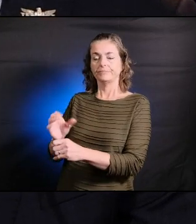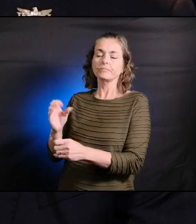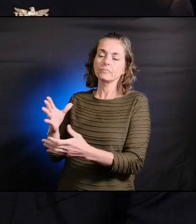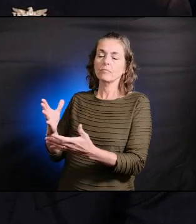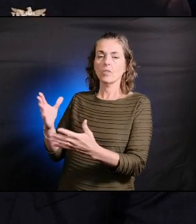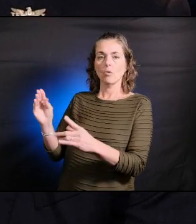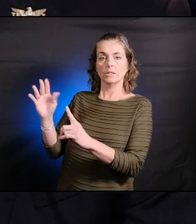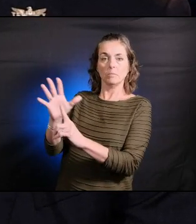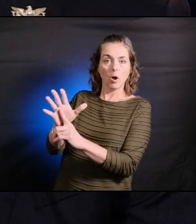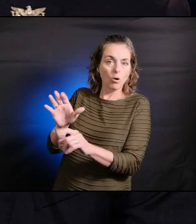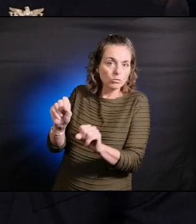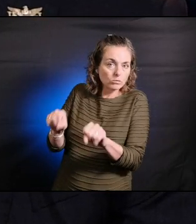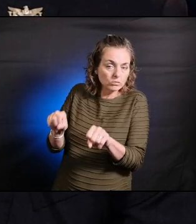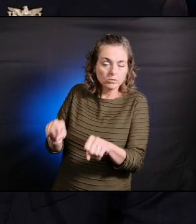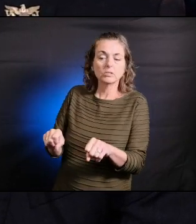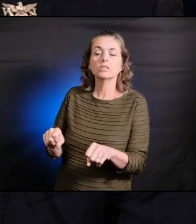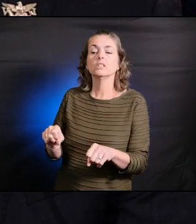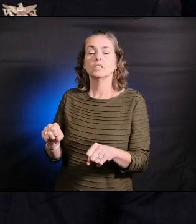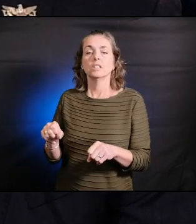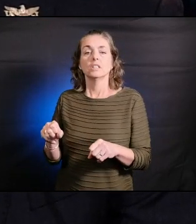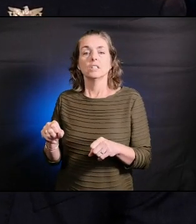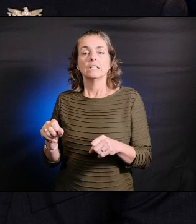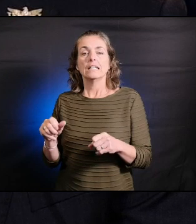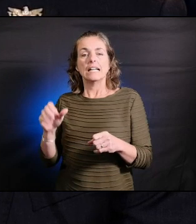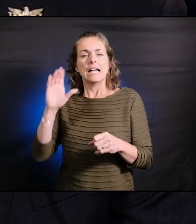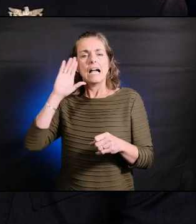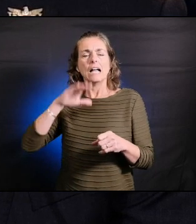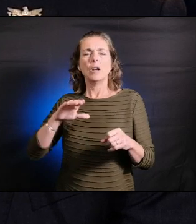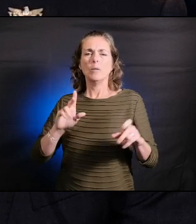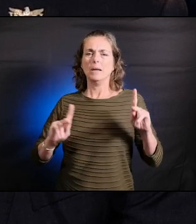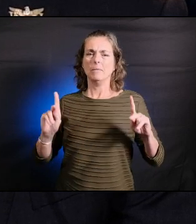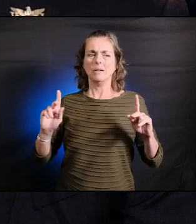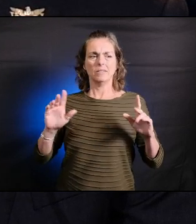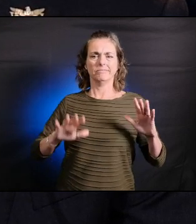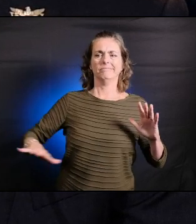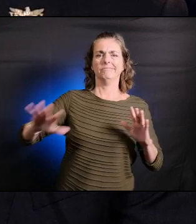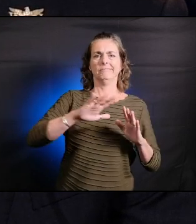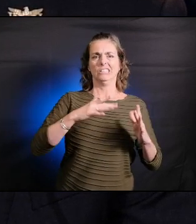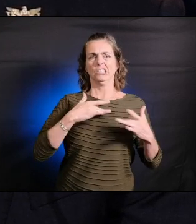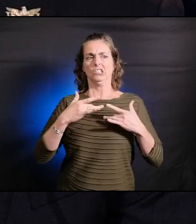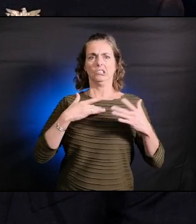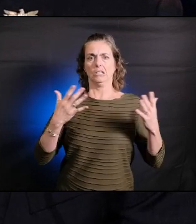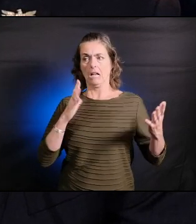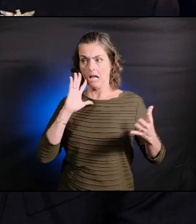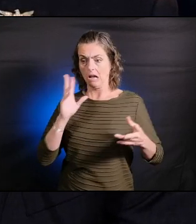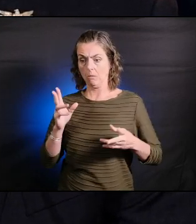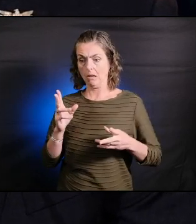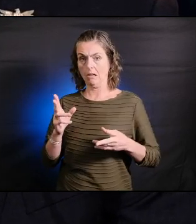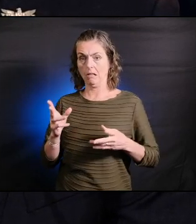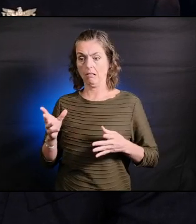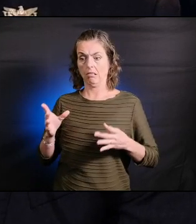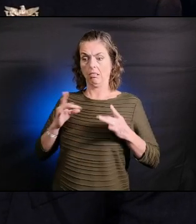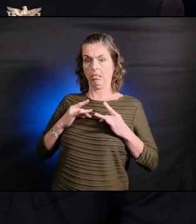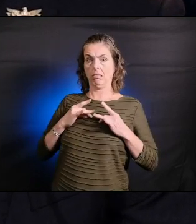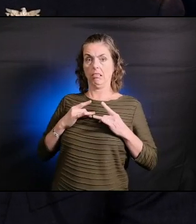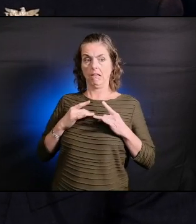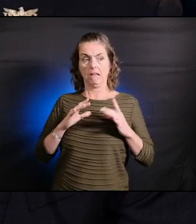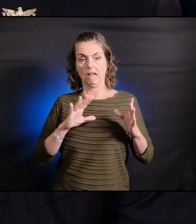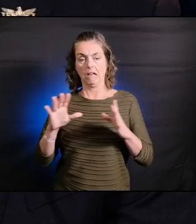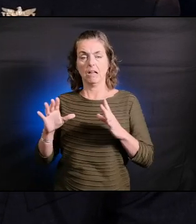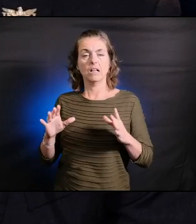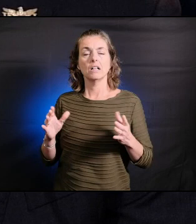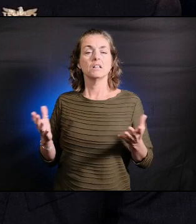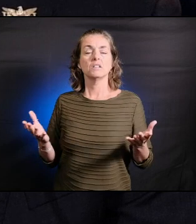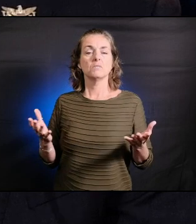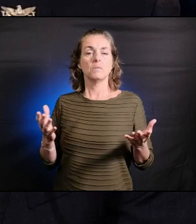zone, you know, you need to be, I know you're concerned about being infected with the COVID, but if you've been away from people, you've been locked